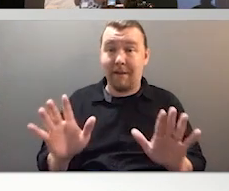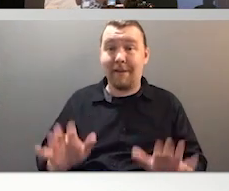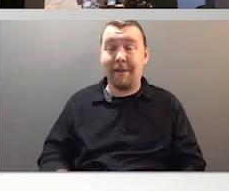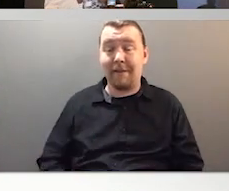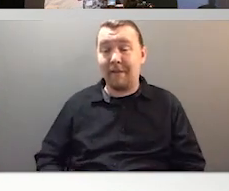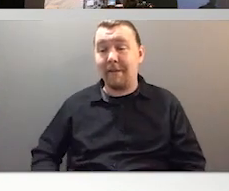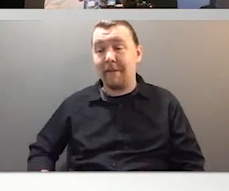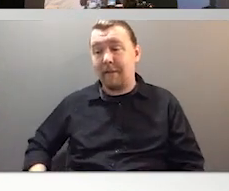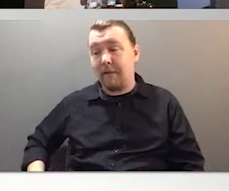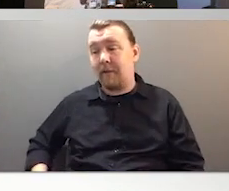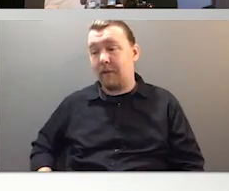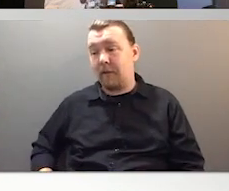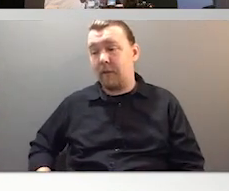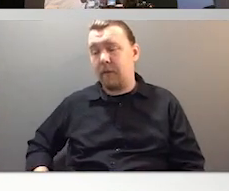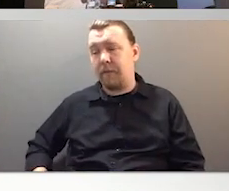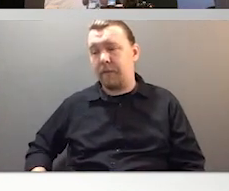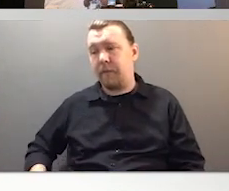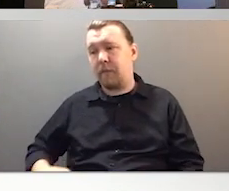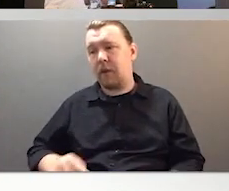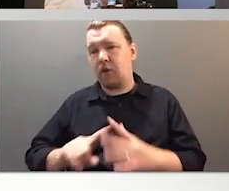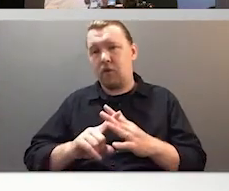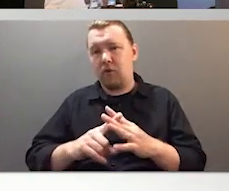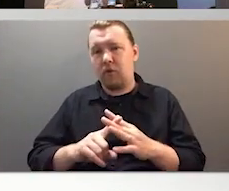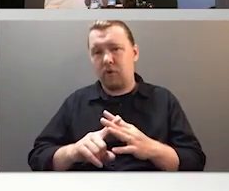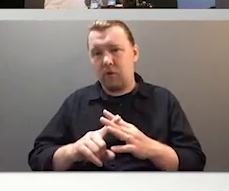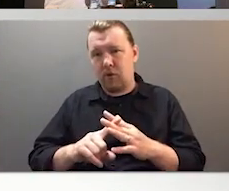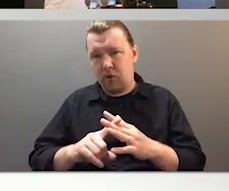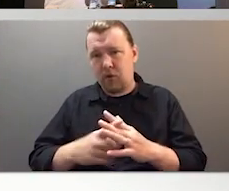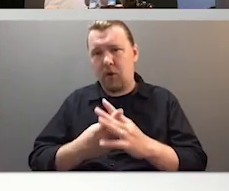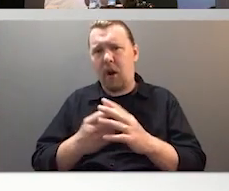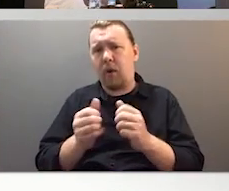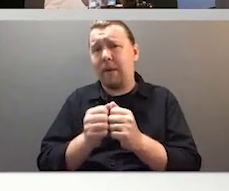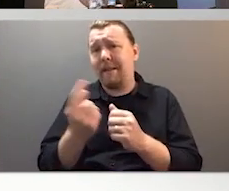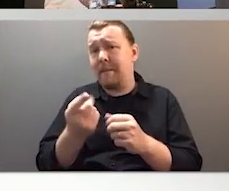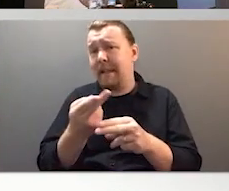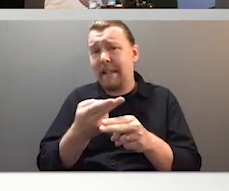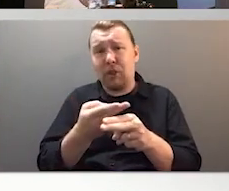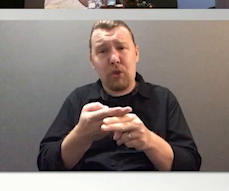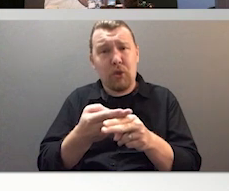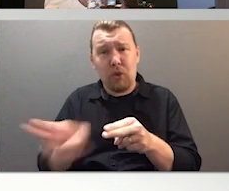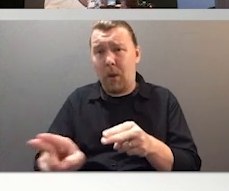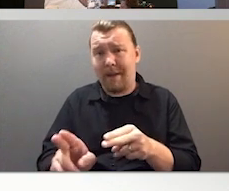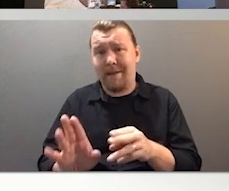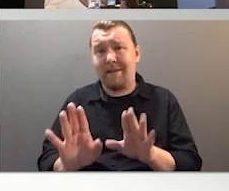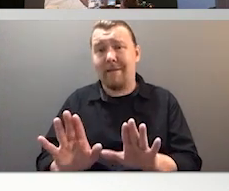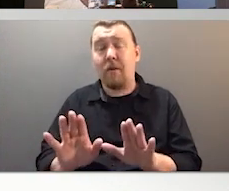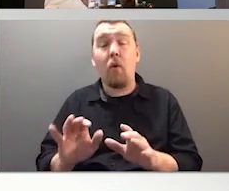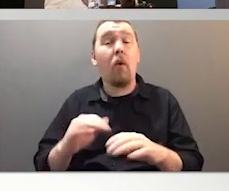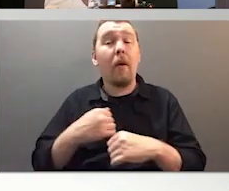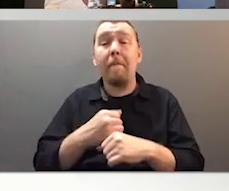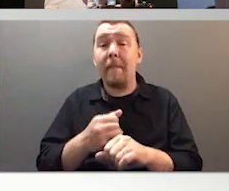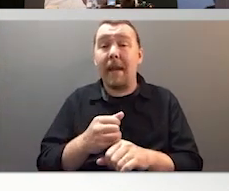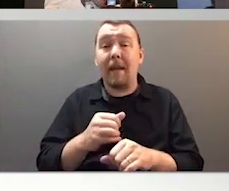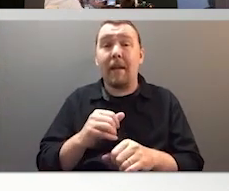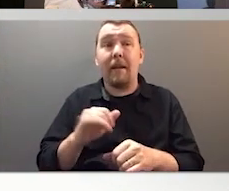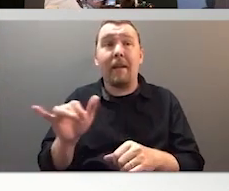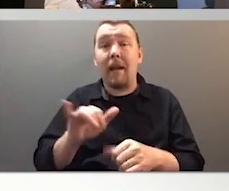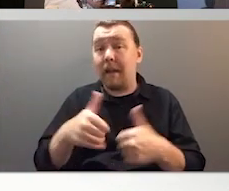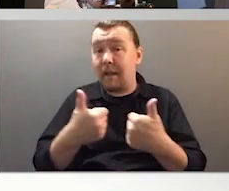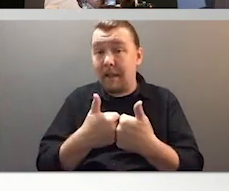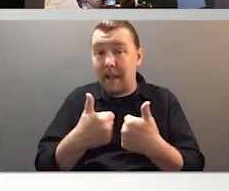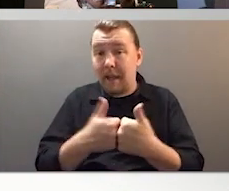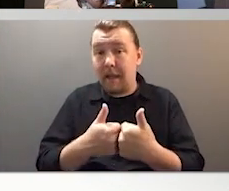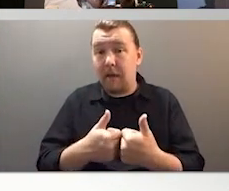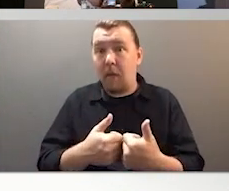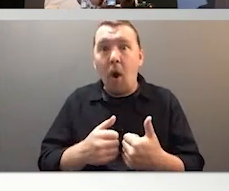trying to start with something really short, or make it into a game. Like, I want to see how long you